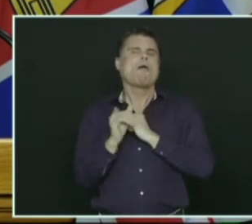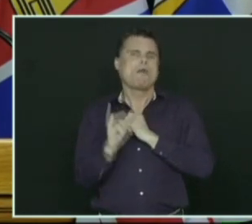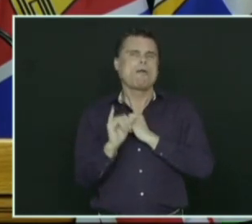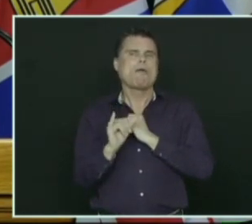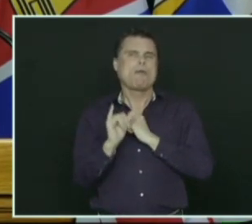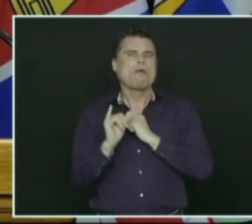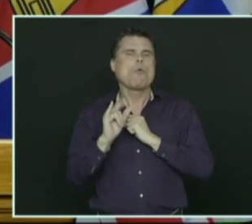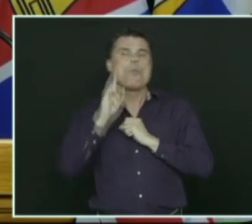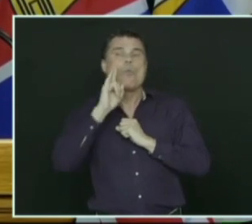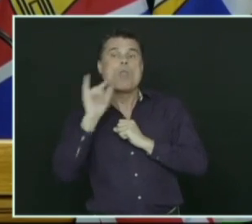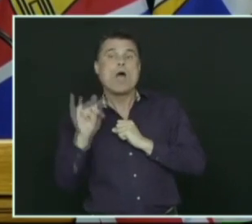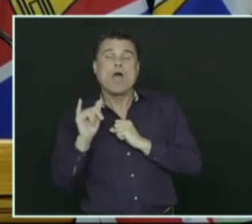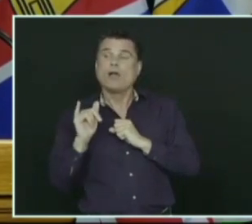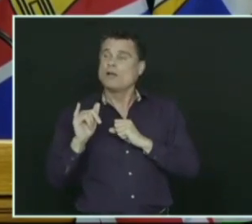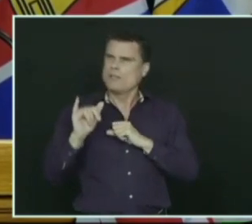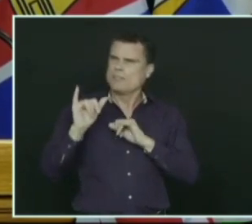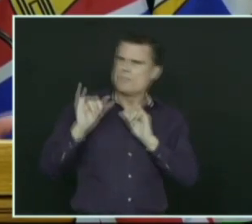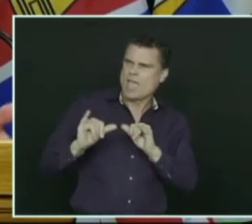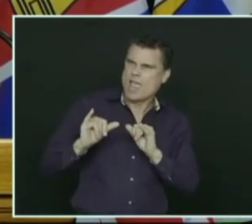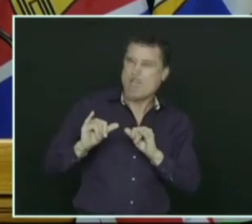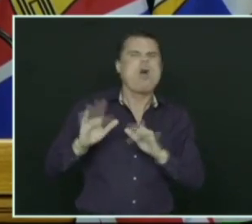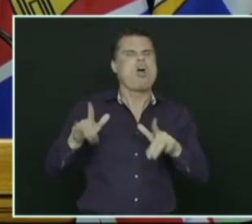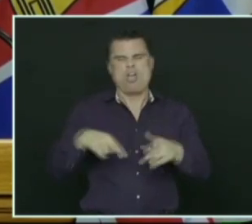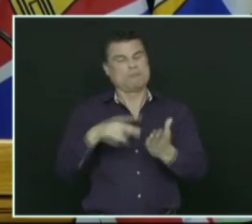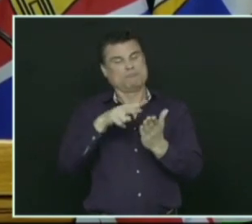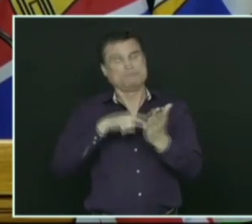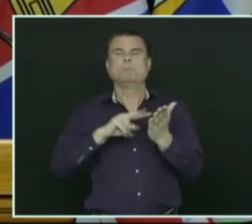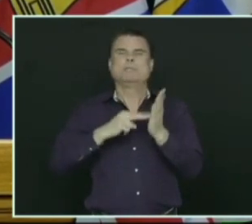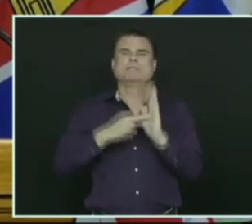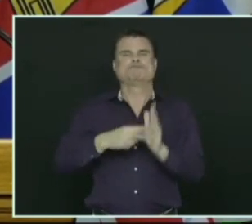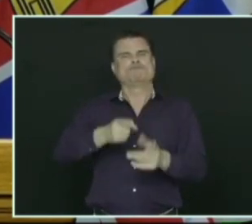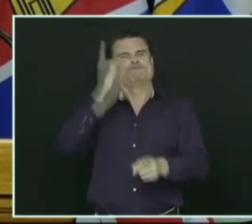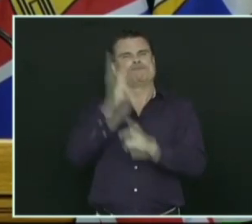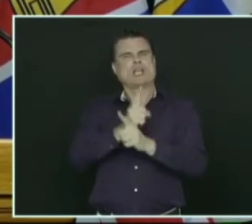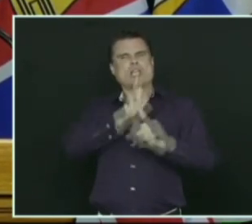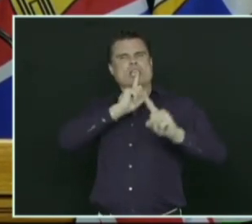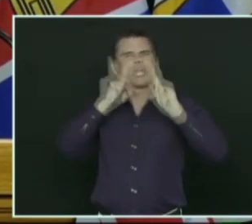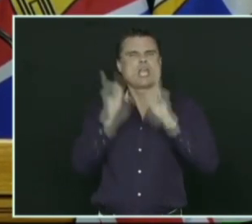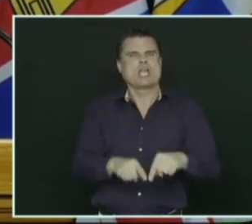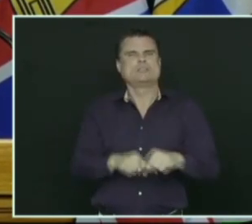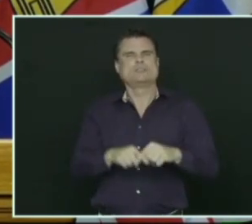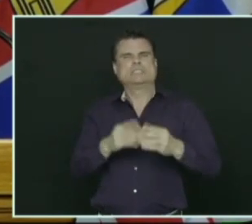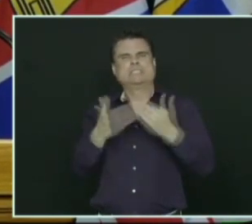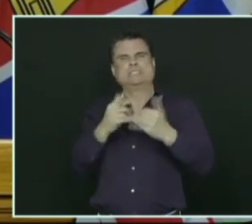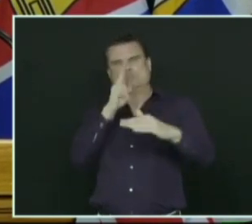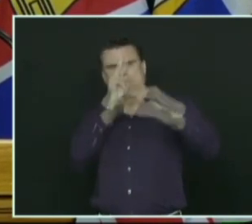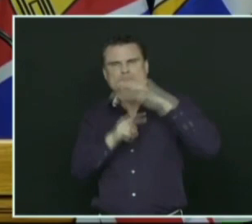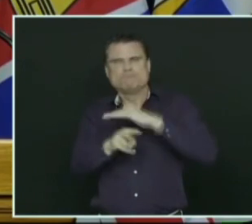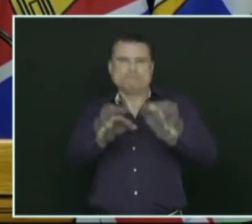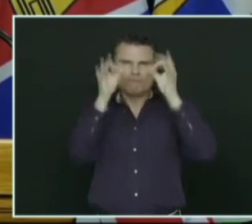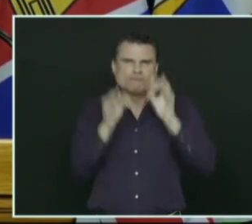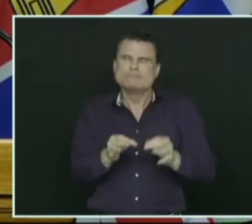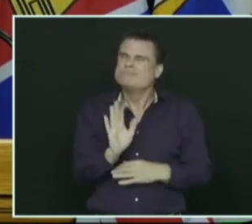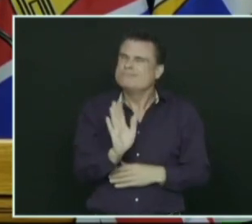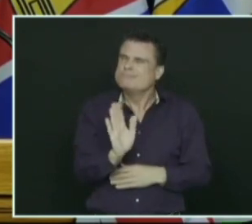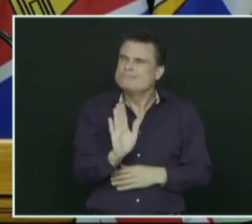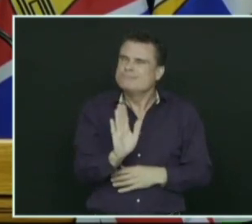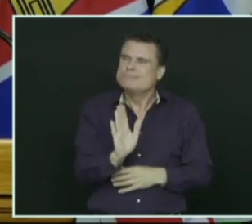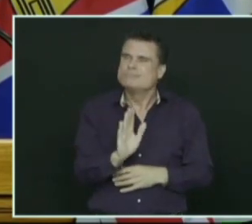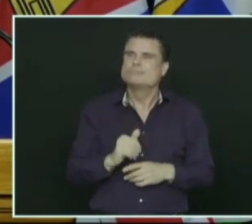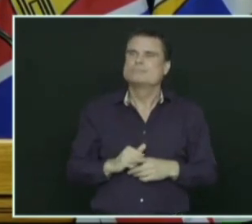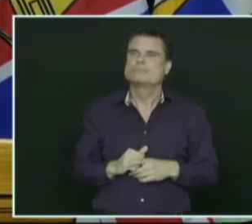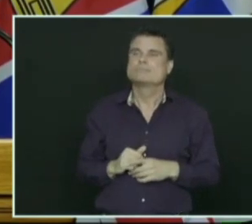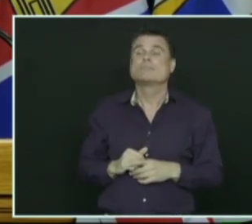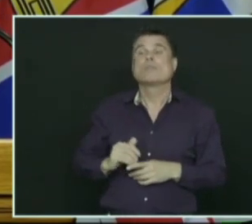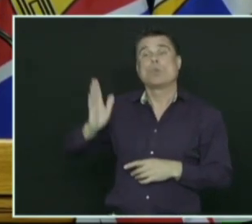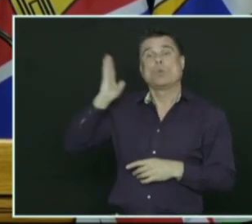prolonged school closures, they may never catch up in their lifetime. And that has effects on their health and on the health of their families going